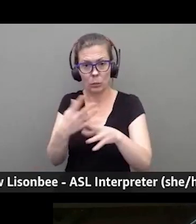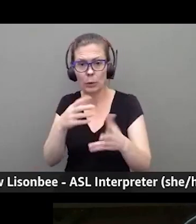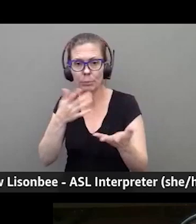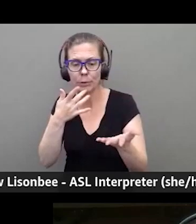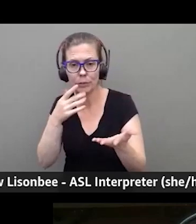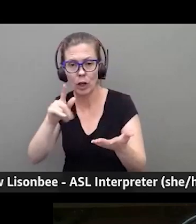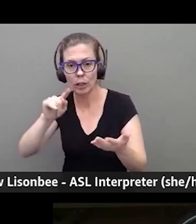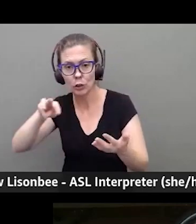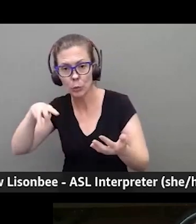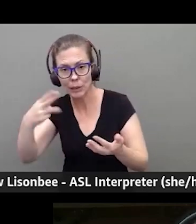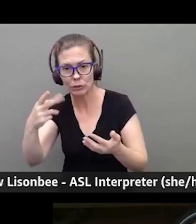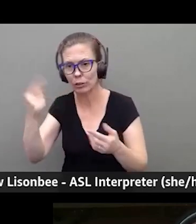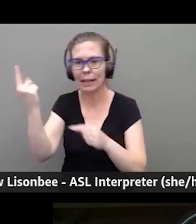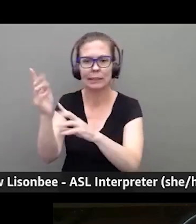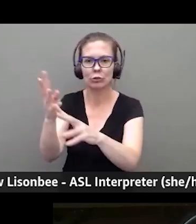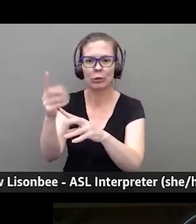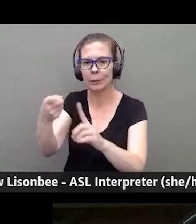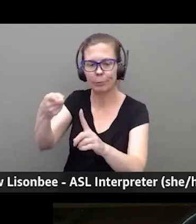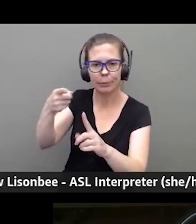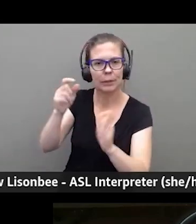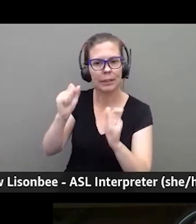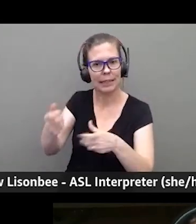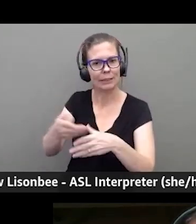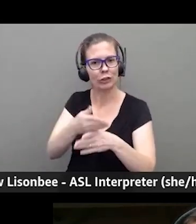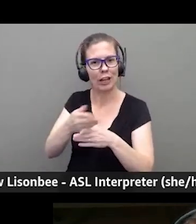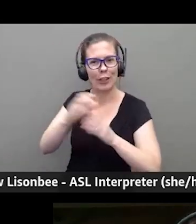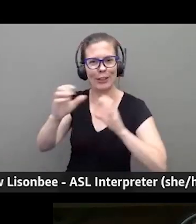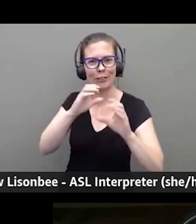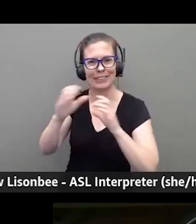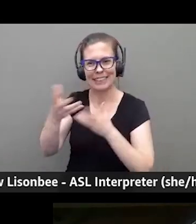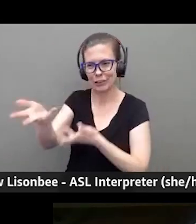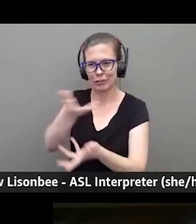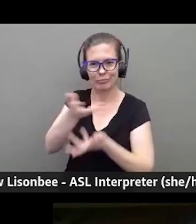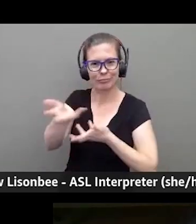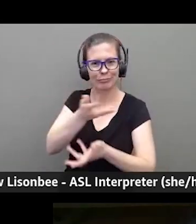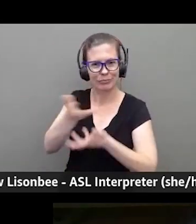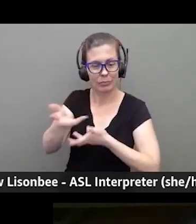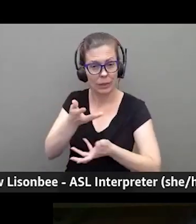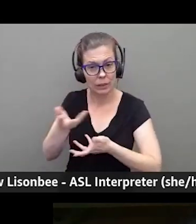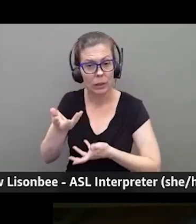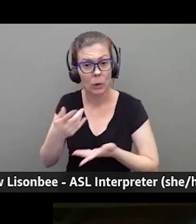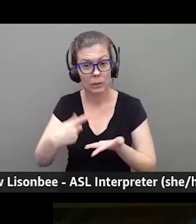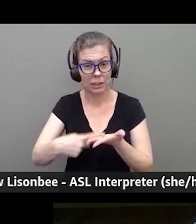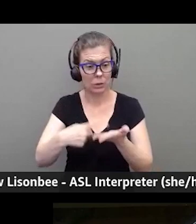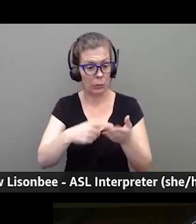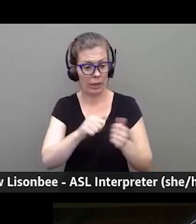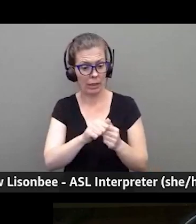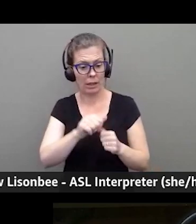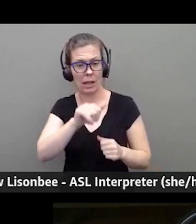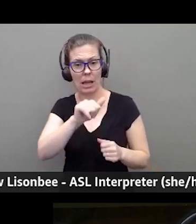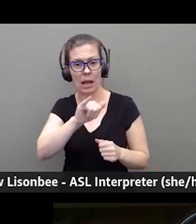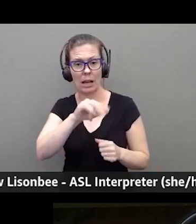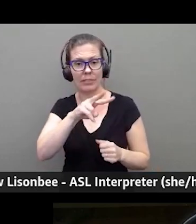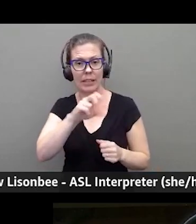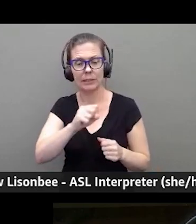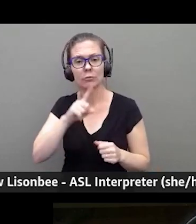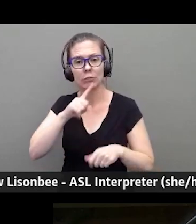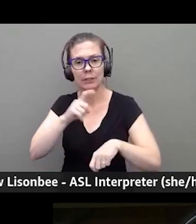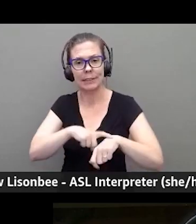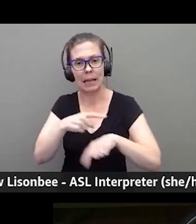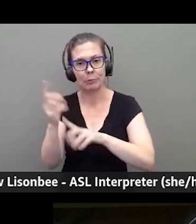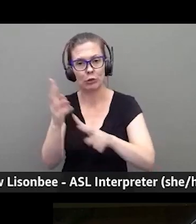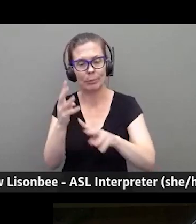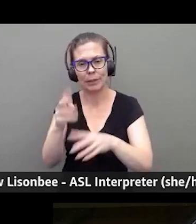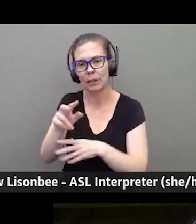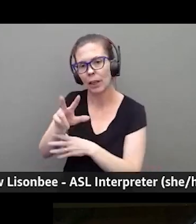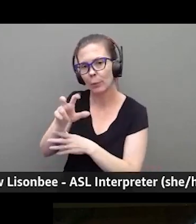and any other stream that we're having to be able to share that conversation. So what we're talking about with IVS real-time streaming is 300